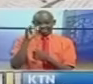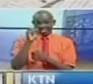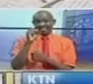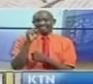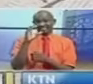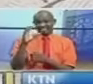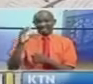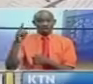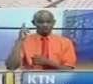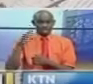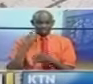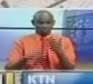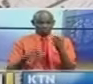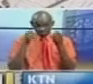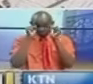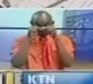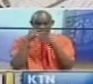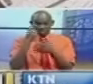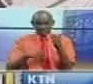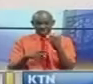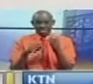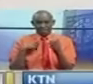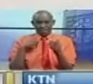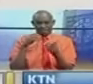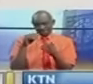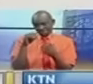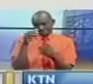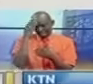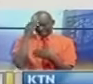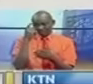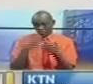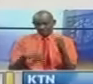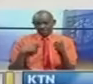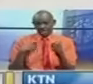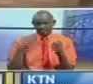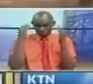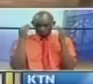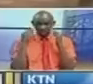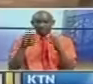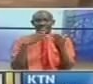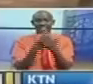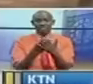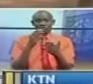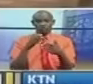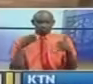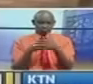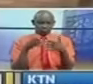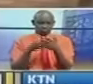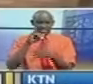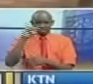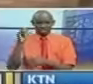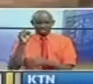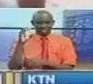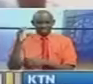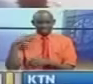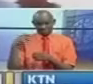Paul Mwite insists Monday's prayer before the court was merely an update of the petition, which was sanctioned by the JSC as a